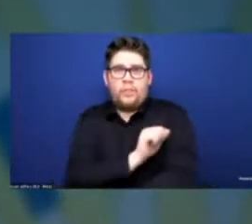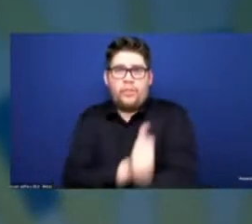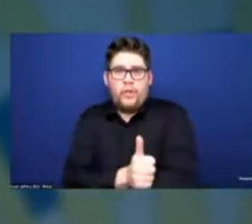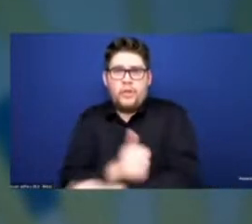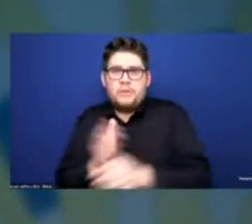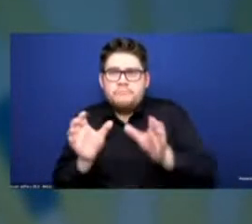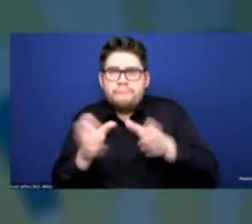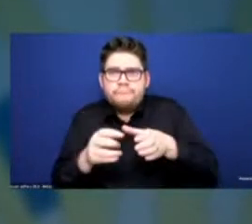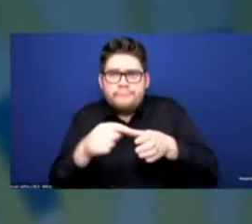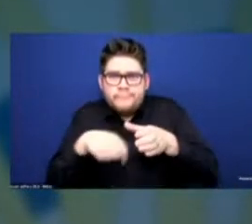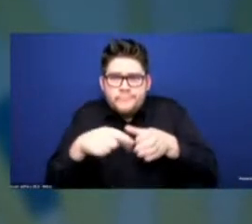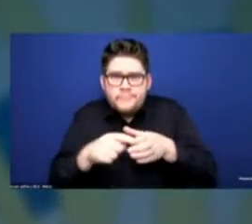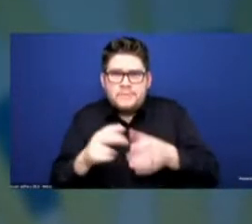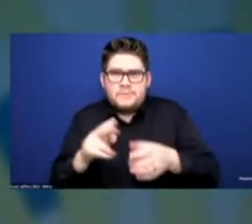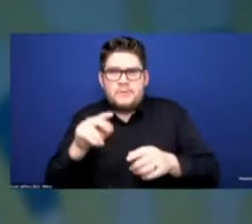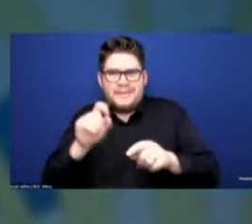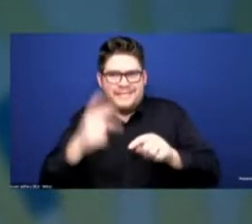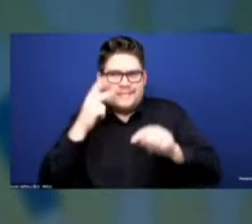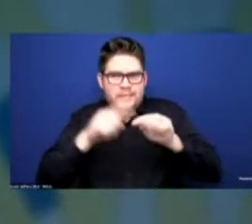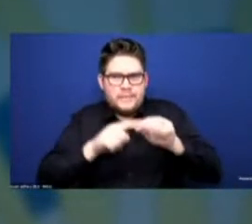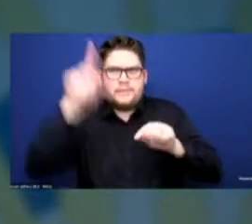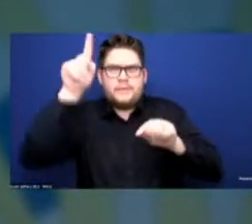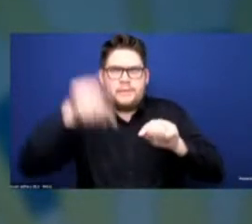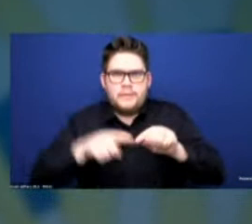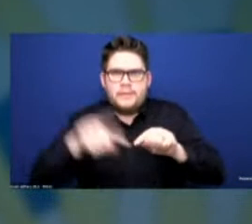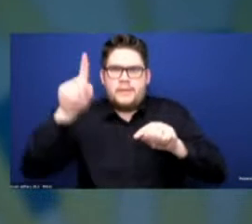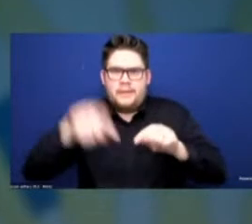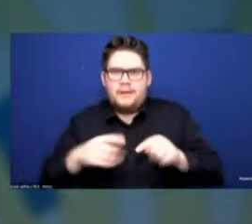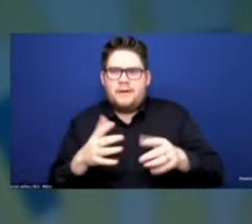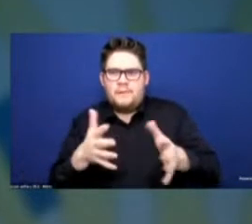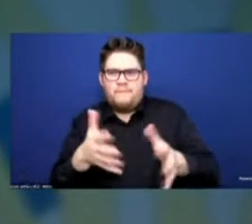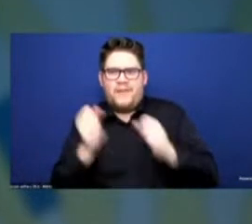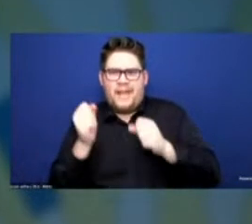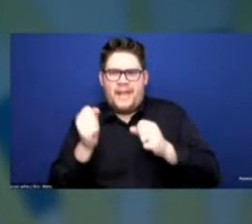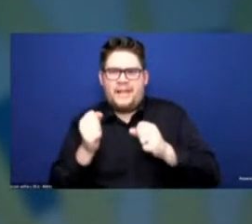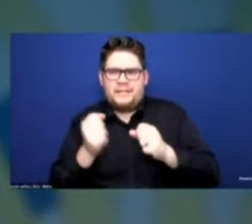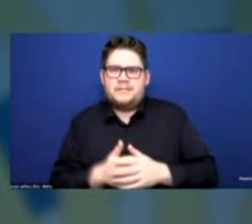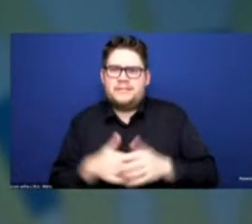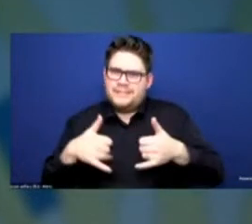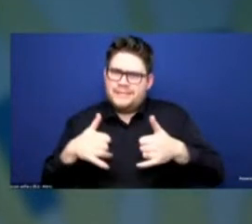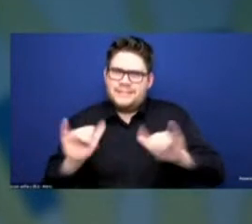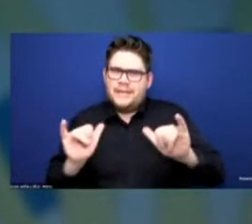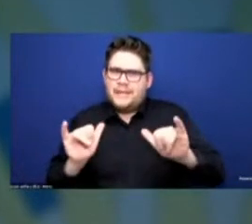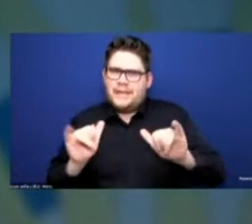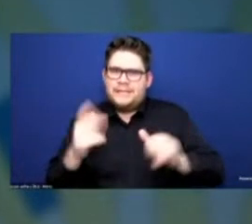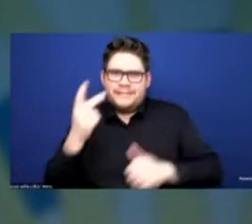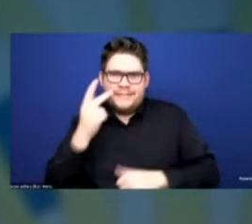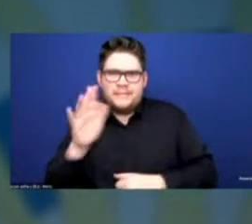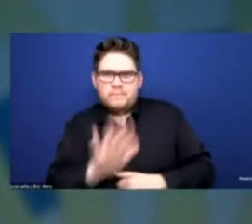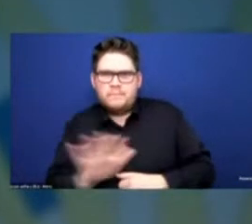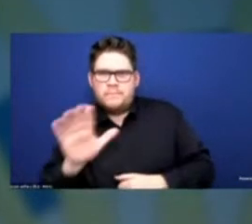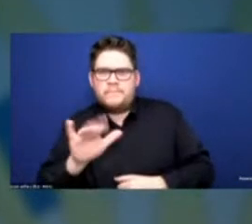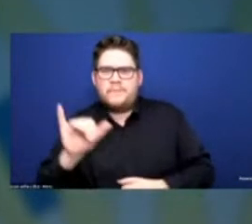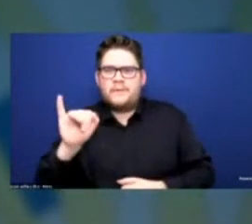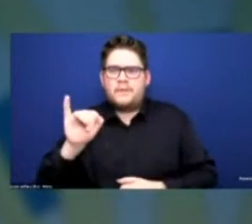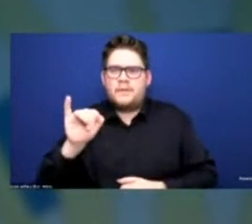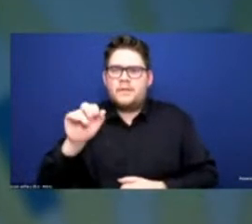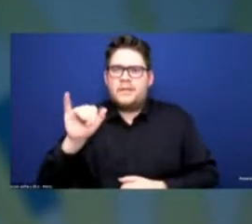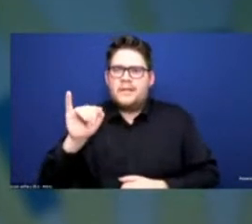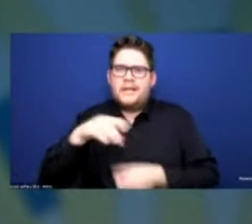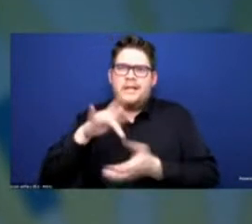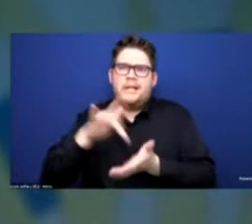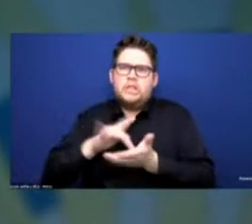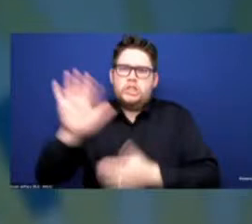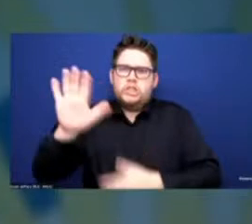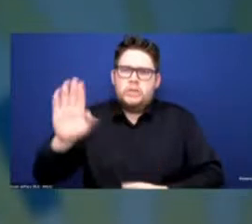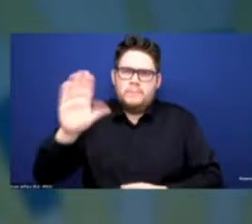seeing concerning transmission in parts of the interior where Vancouver Island and North are coming down again,